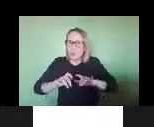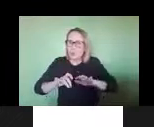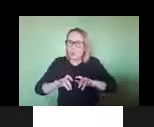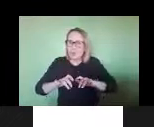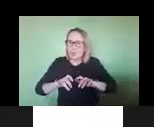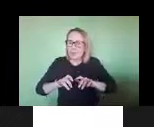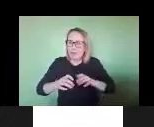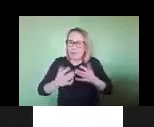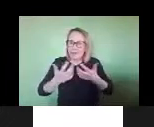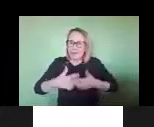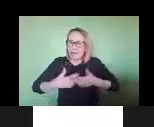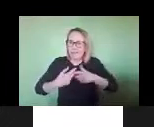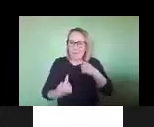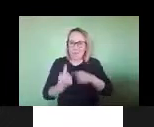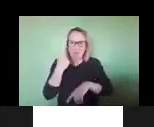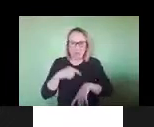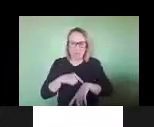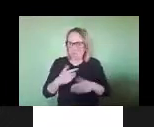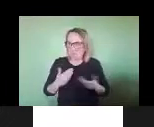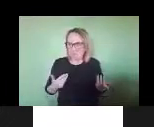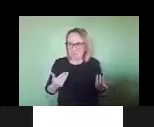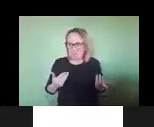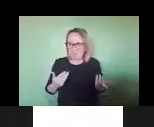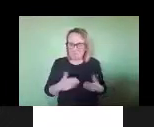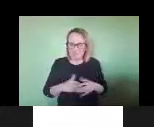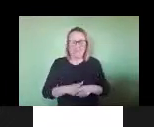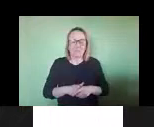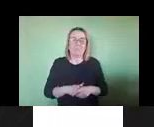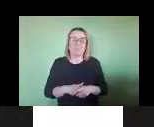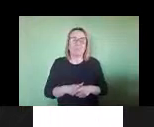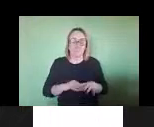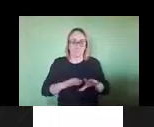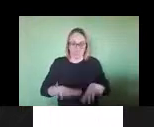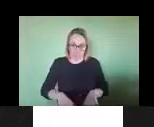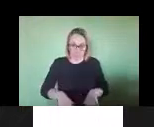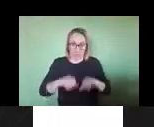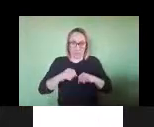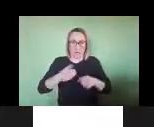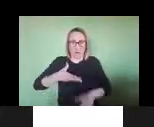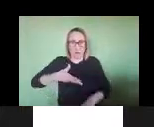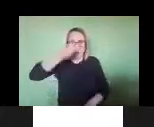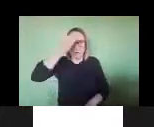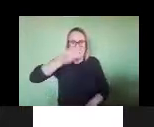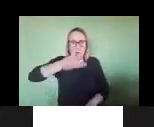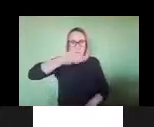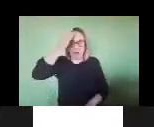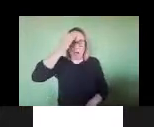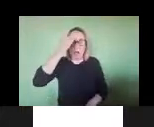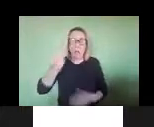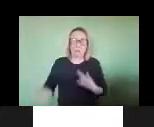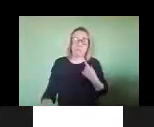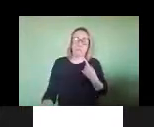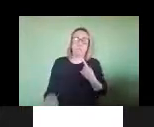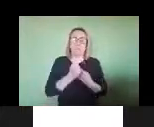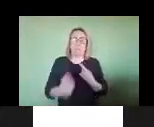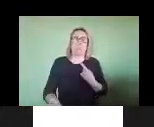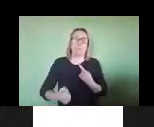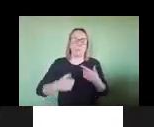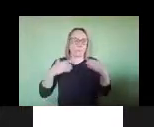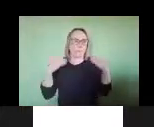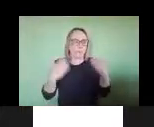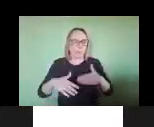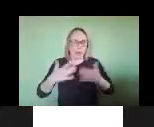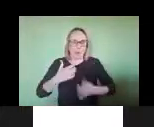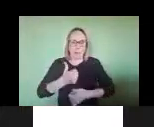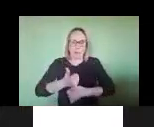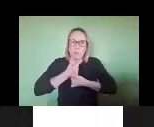mean, technology wasn't a big thing then, really. But when I did start to learn, I'll be honest, I was blown away with the support that